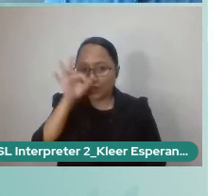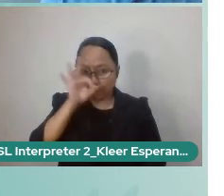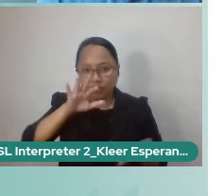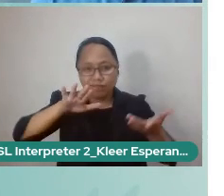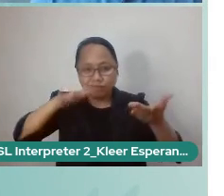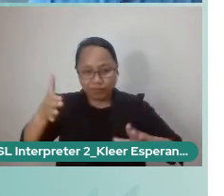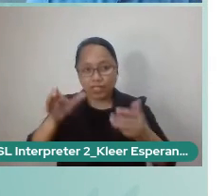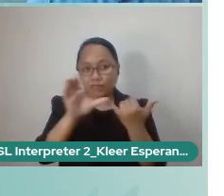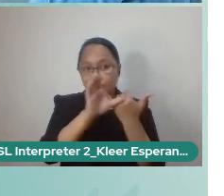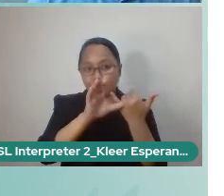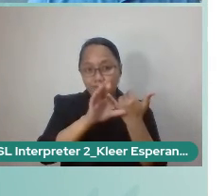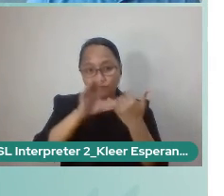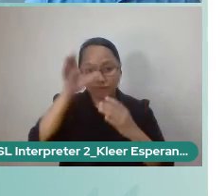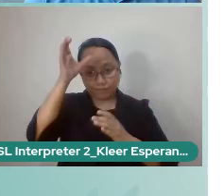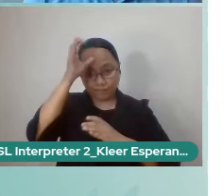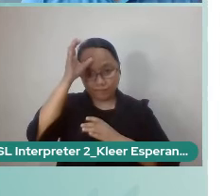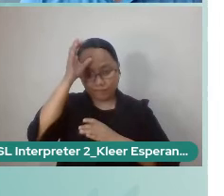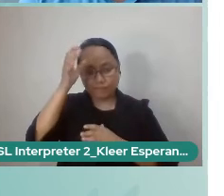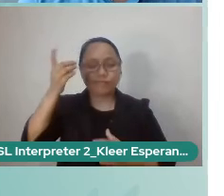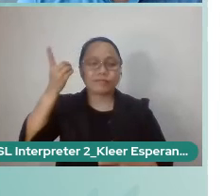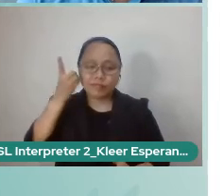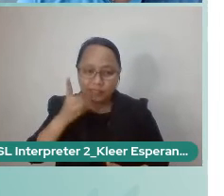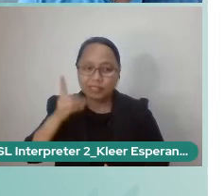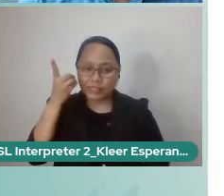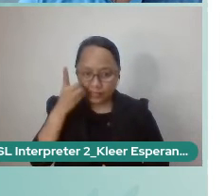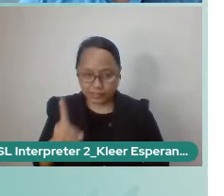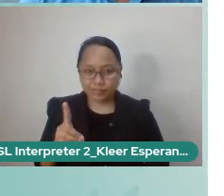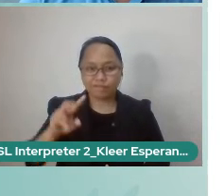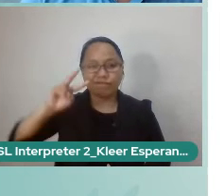most common woman cancer next to breast